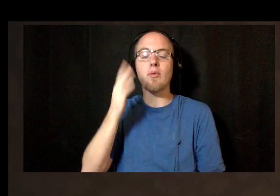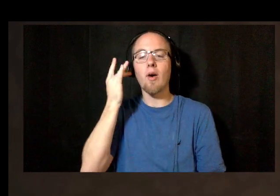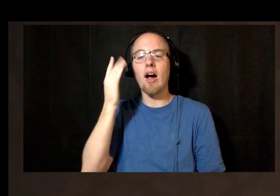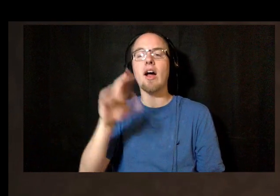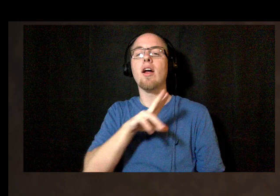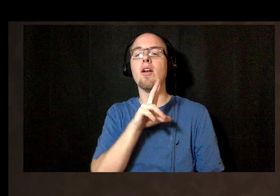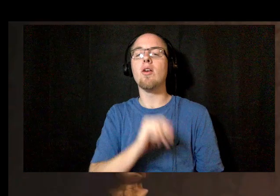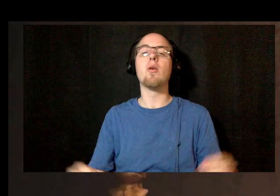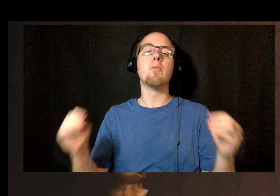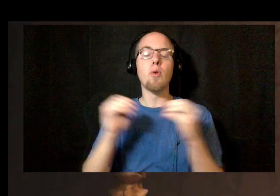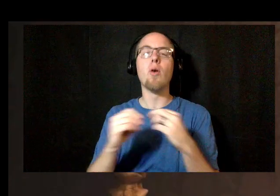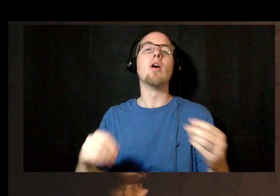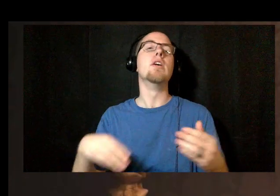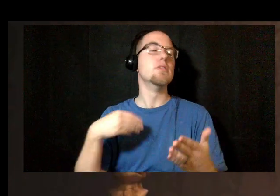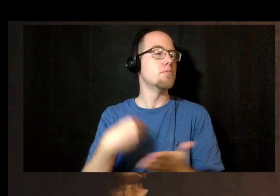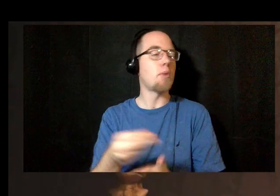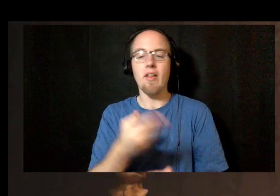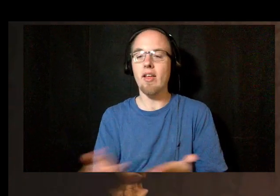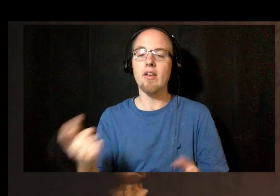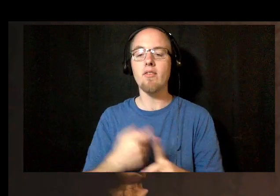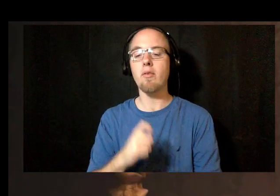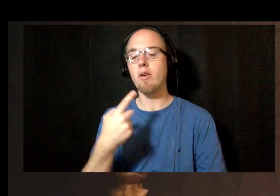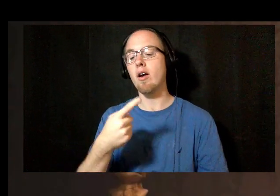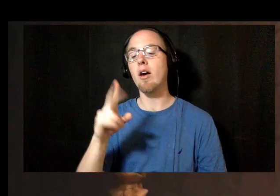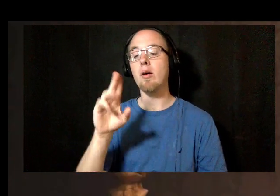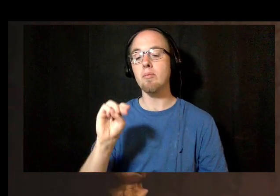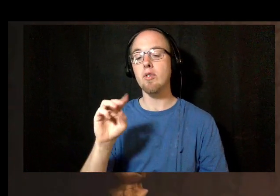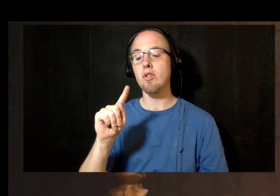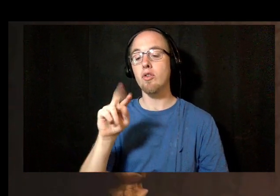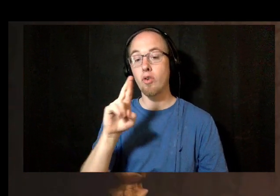Thank you very much. Thank you very much.